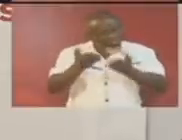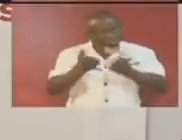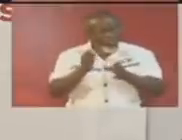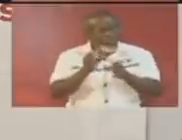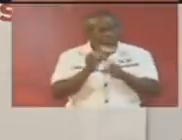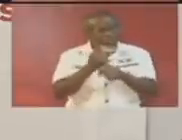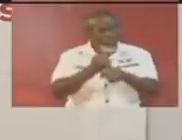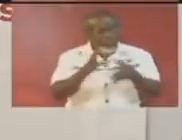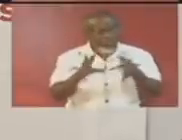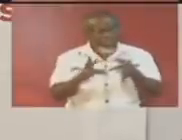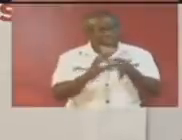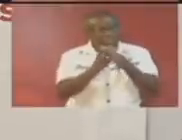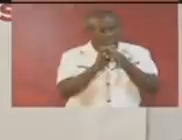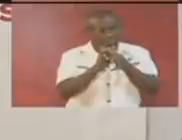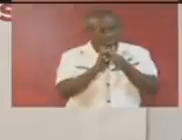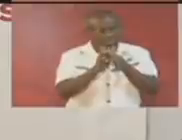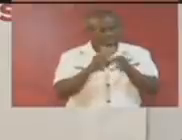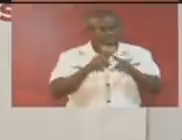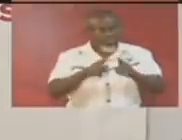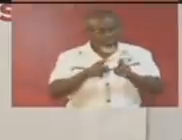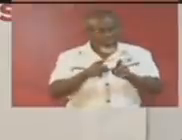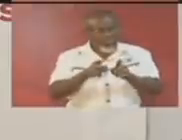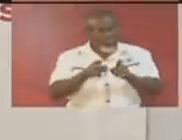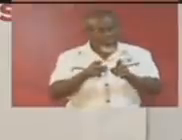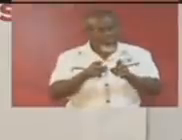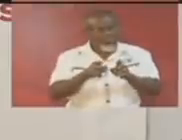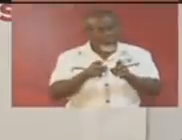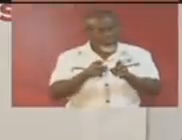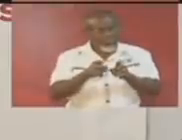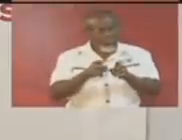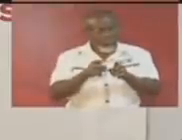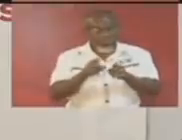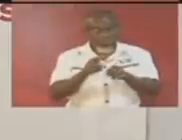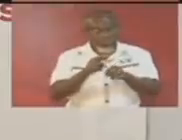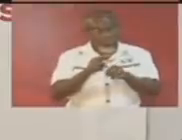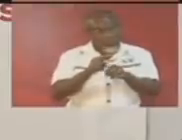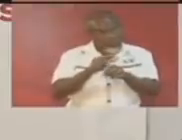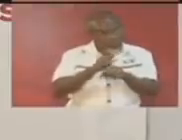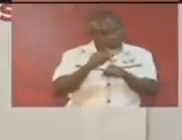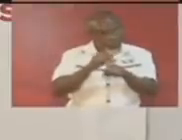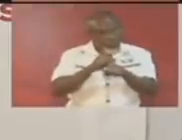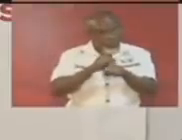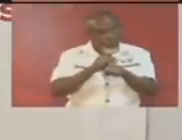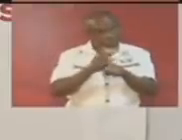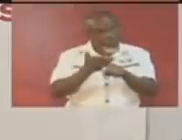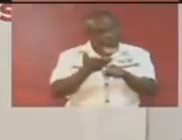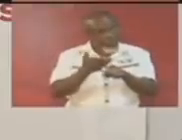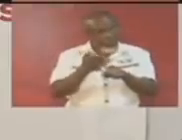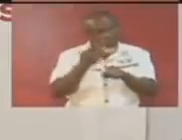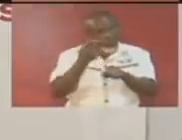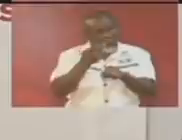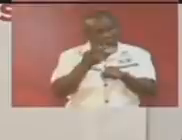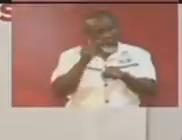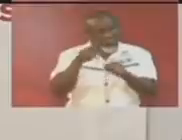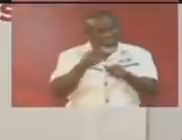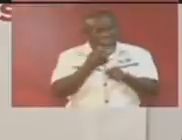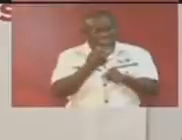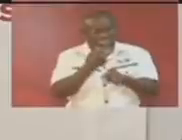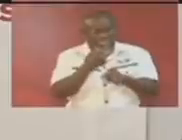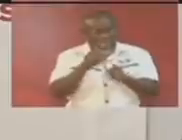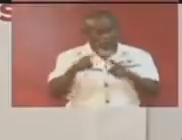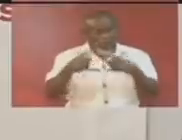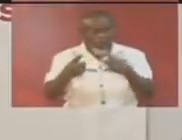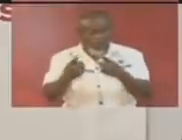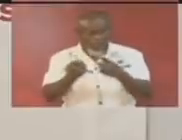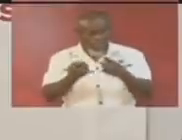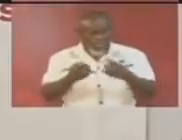that seldom, if ever, actually does happen, occasionally you do find individuals that will say, I went to this event, to